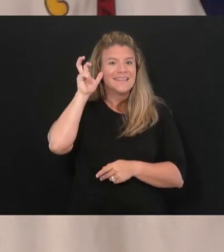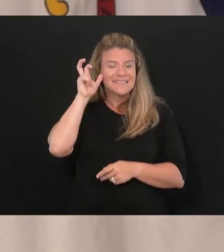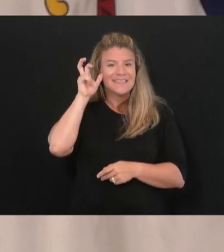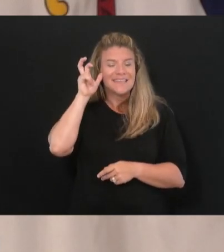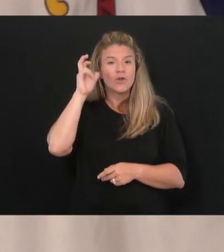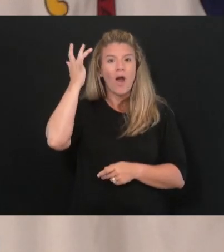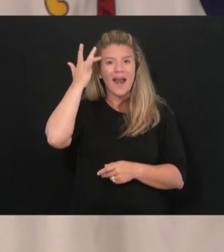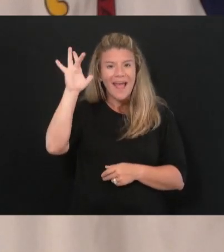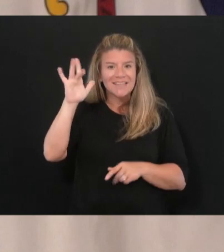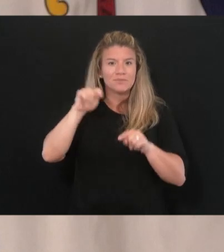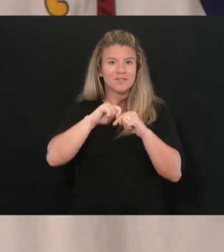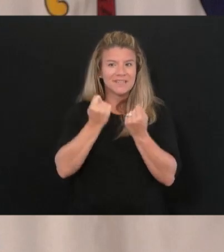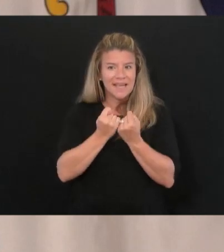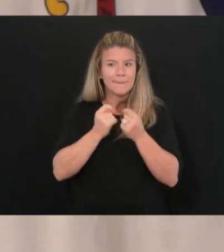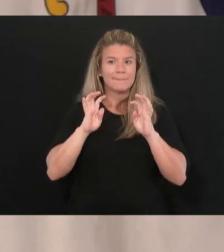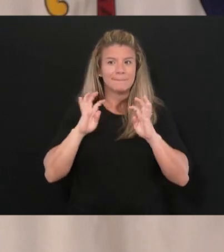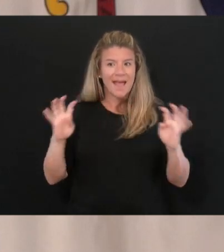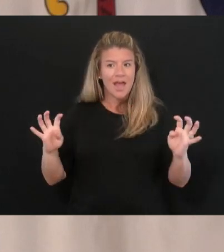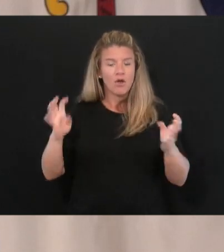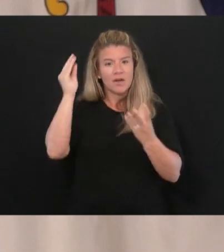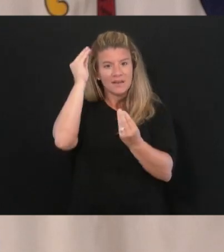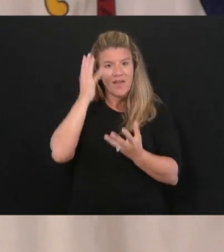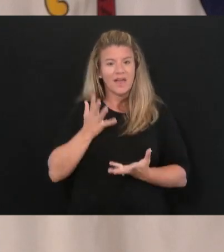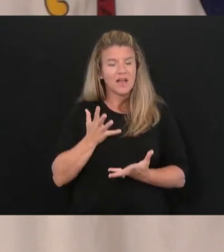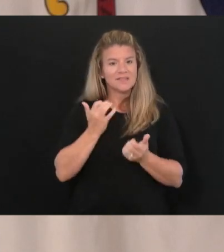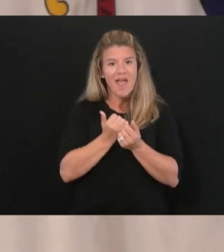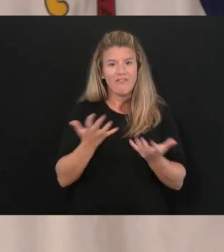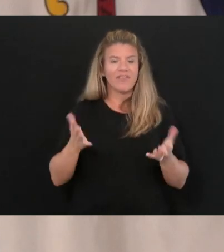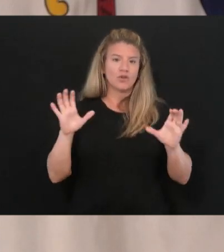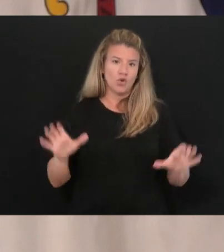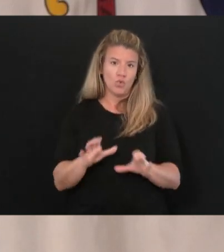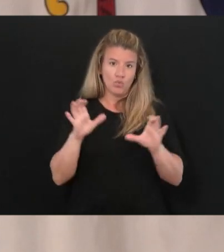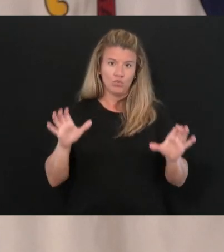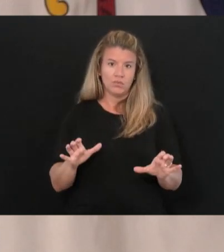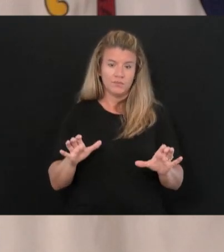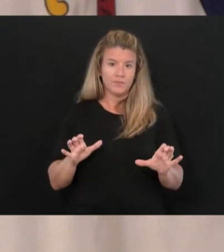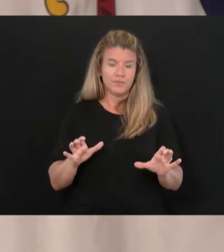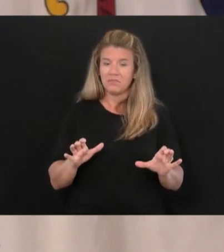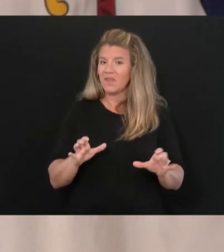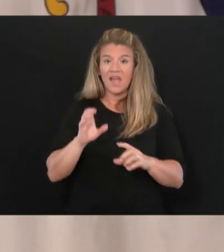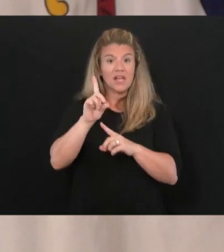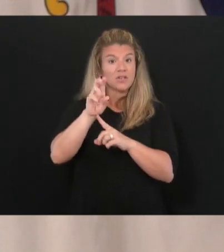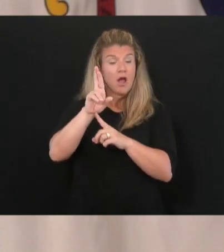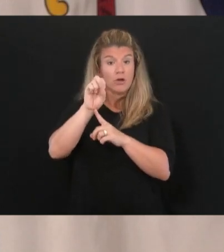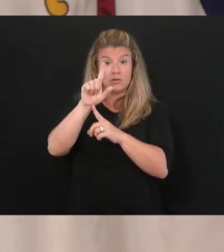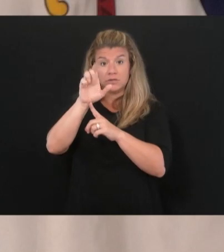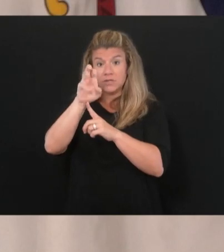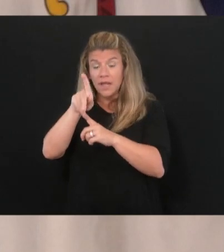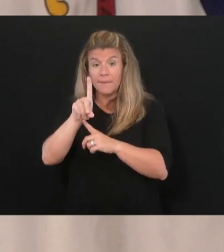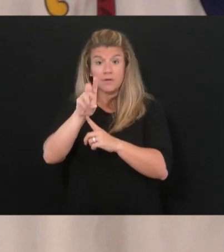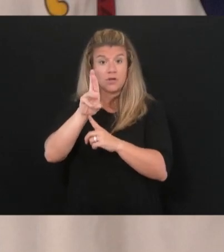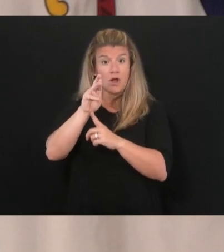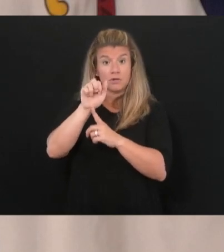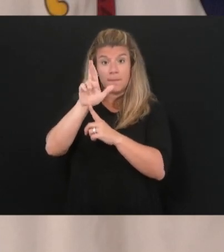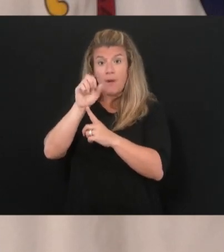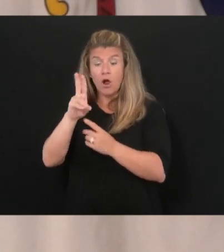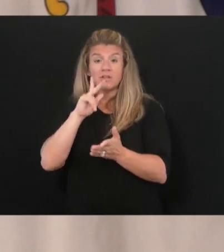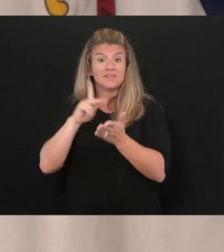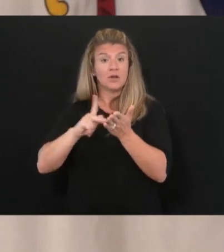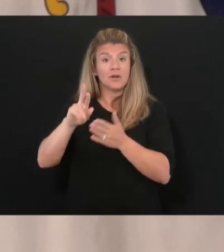great medical community that's right there telling you what to do. Whether it be Dr. Slimp, Dr. Marsh, Secretary